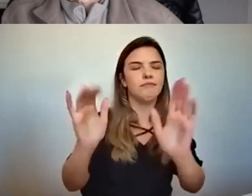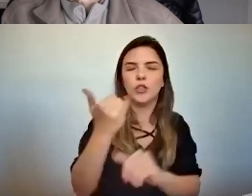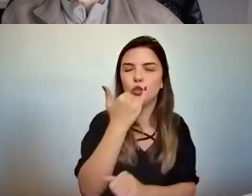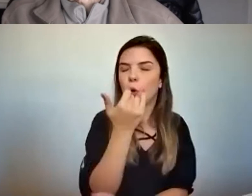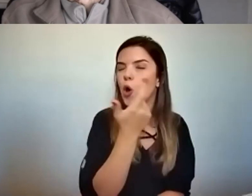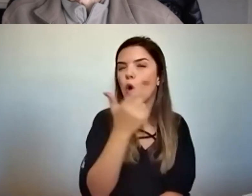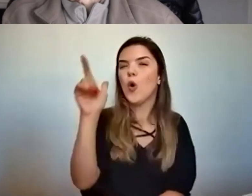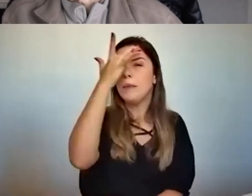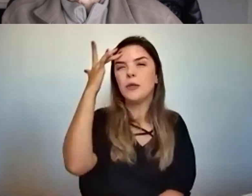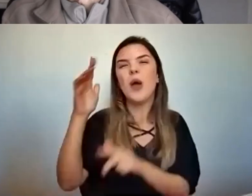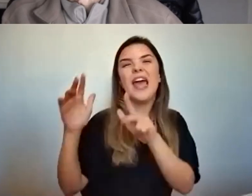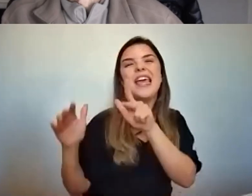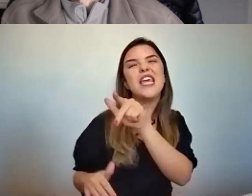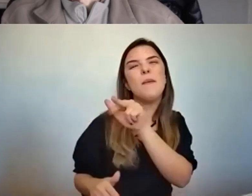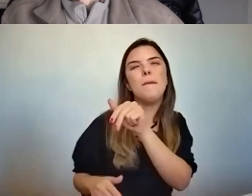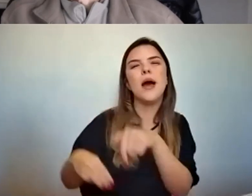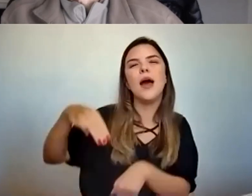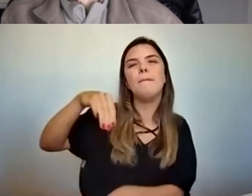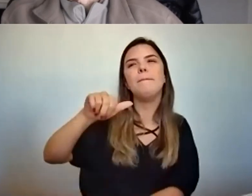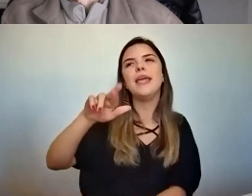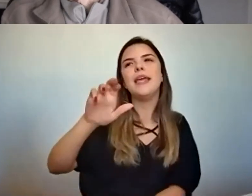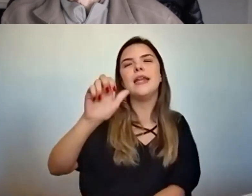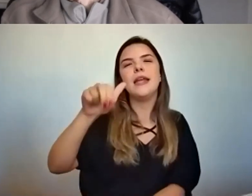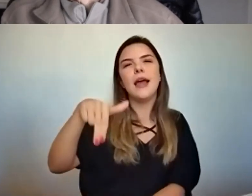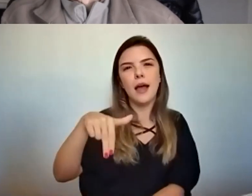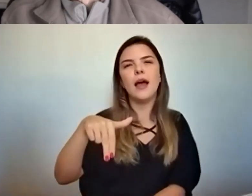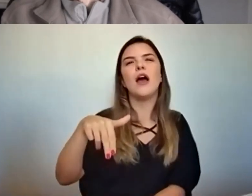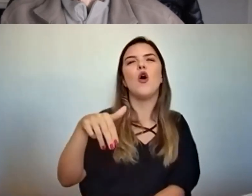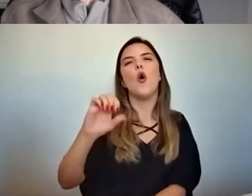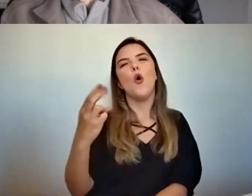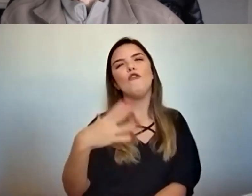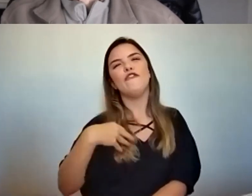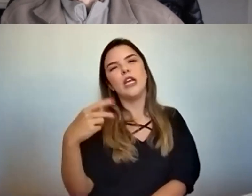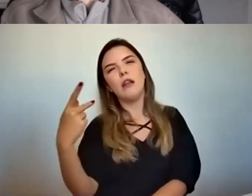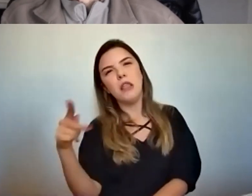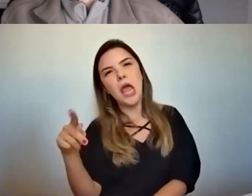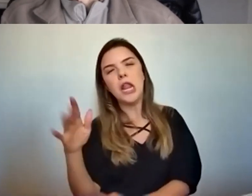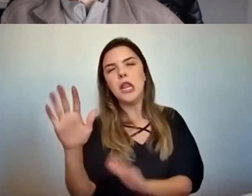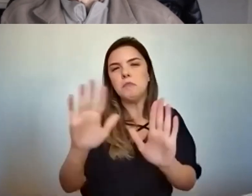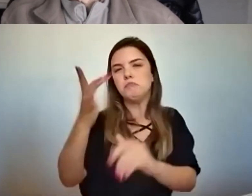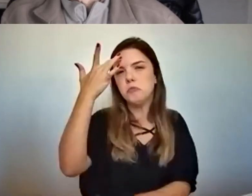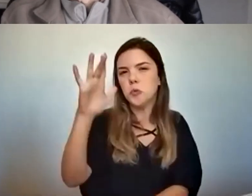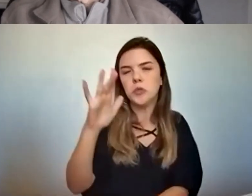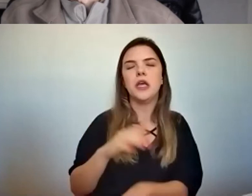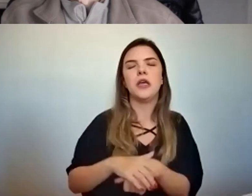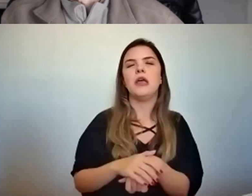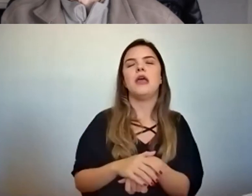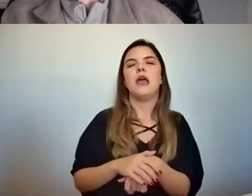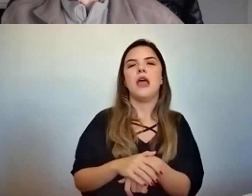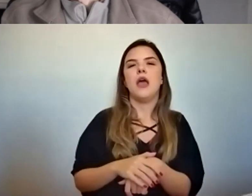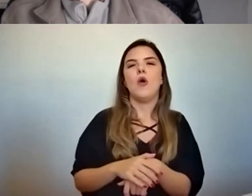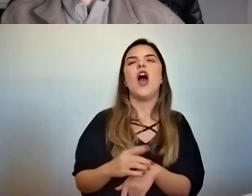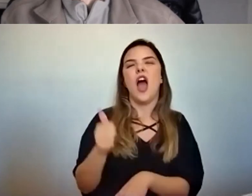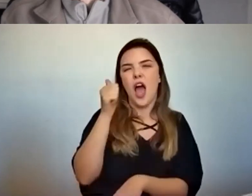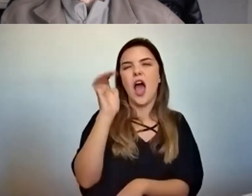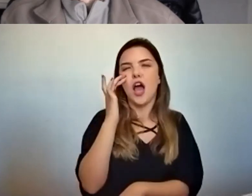her sister or one of her children, maybe one of her children, one of her